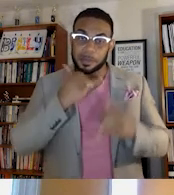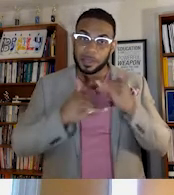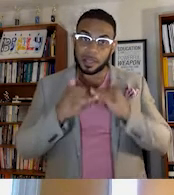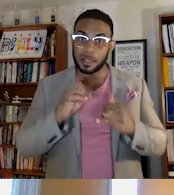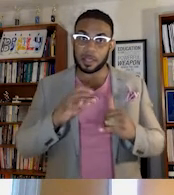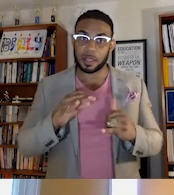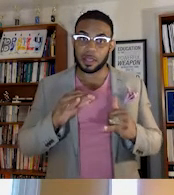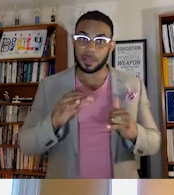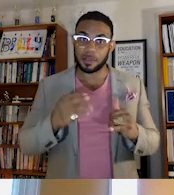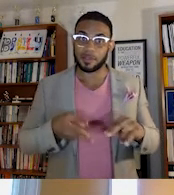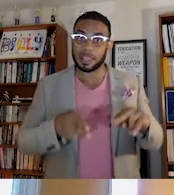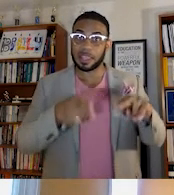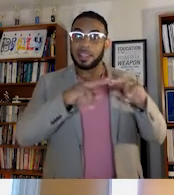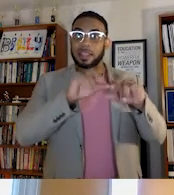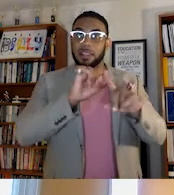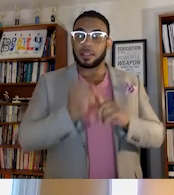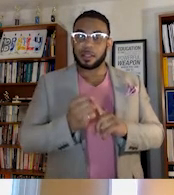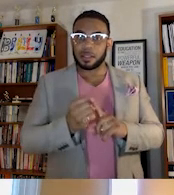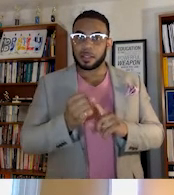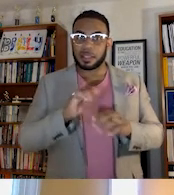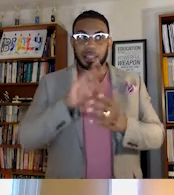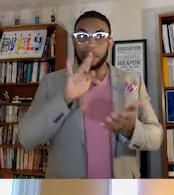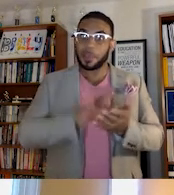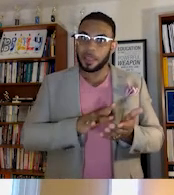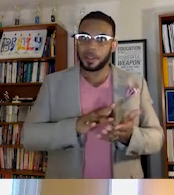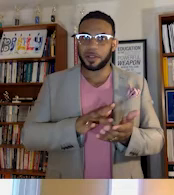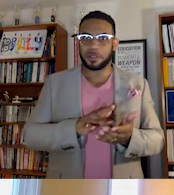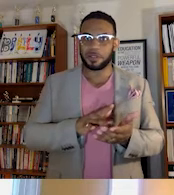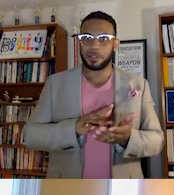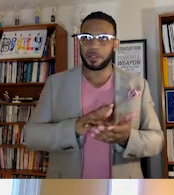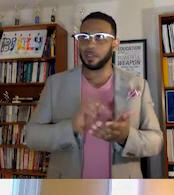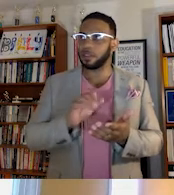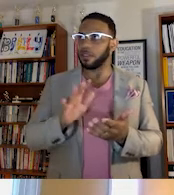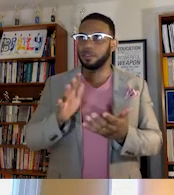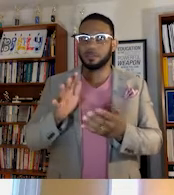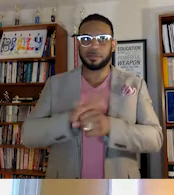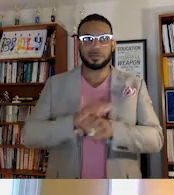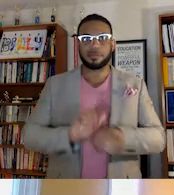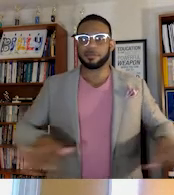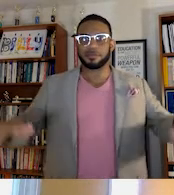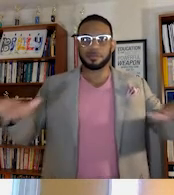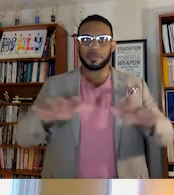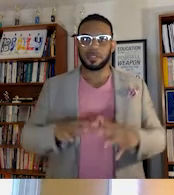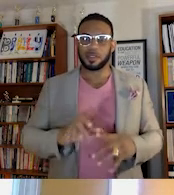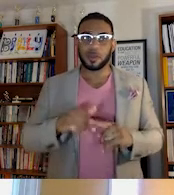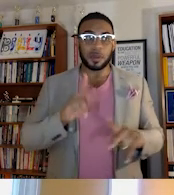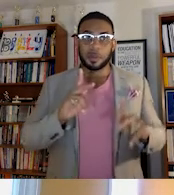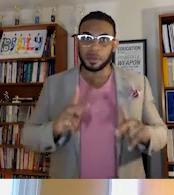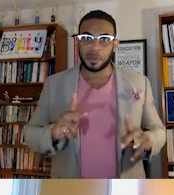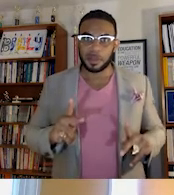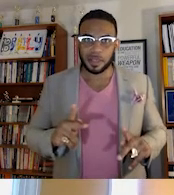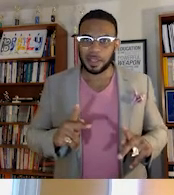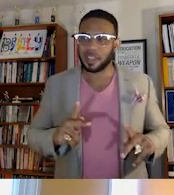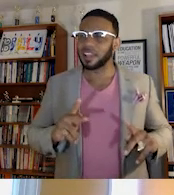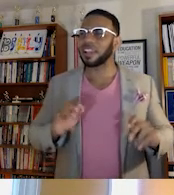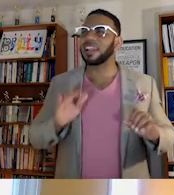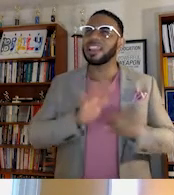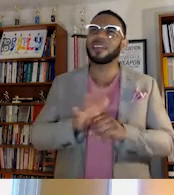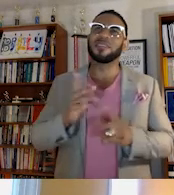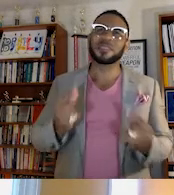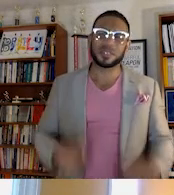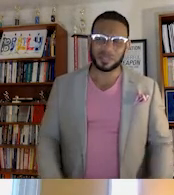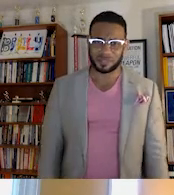of escalating this situation in the middle of a pandemic when people have nothing else to